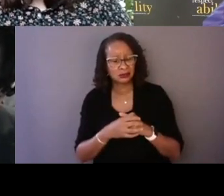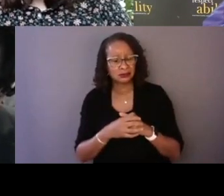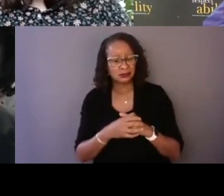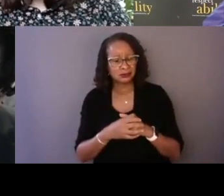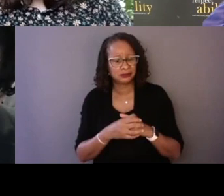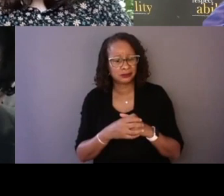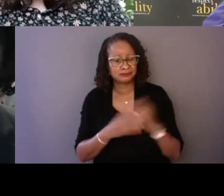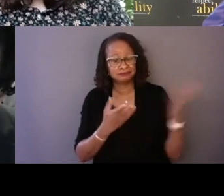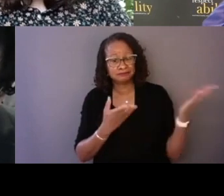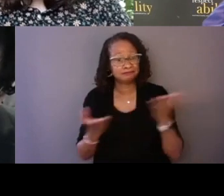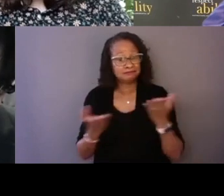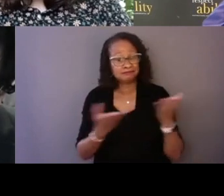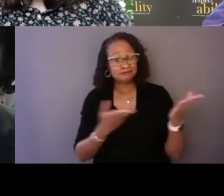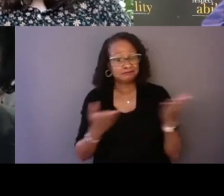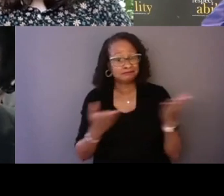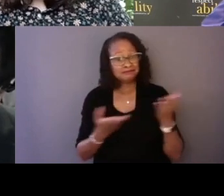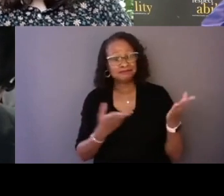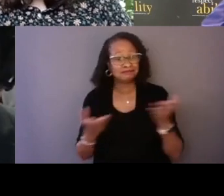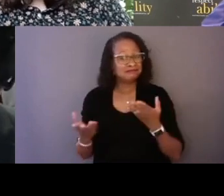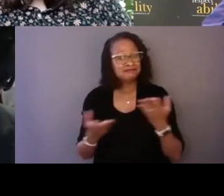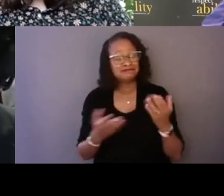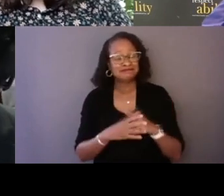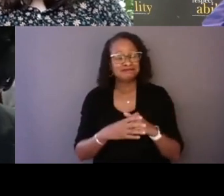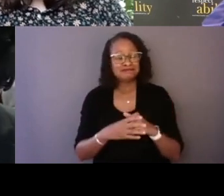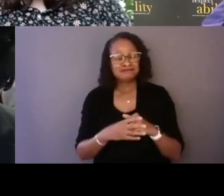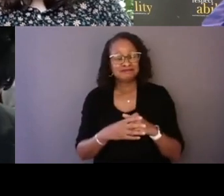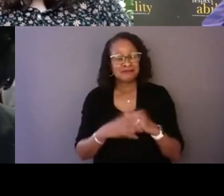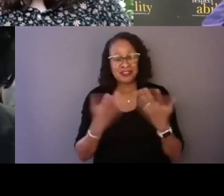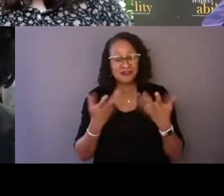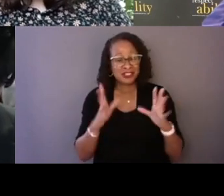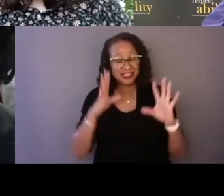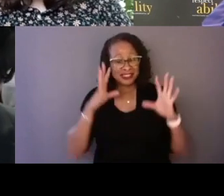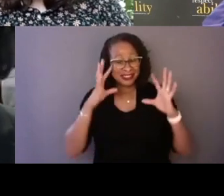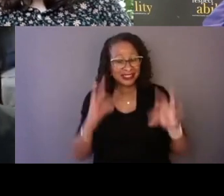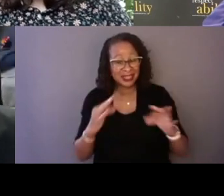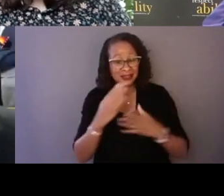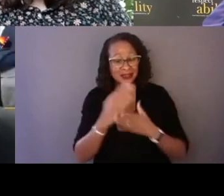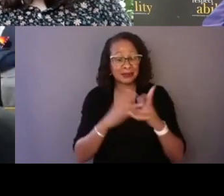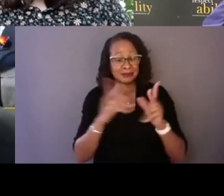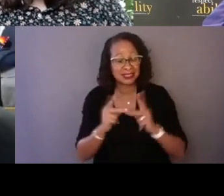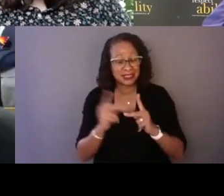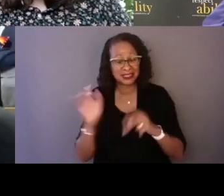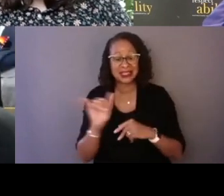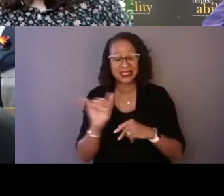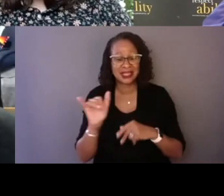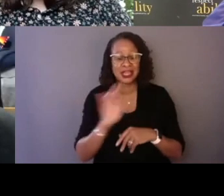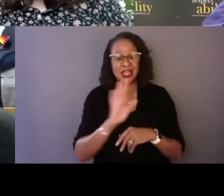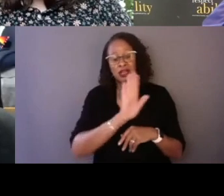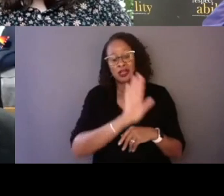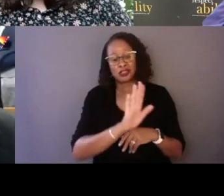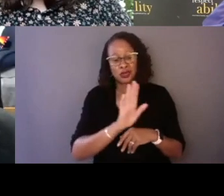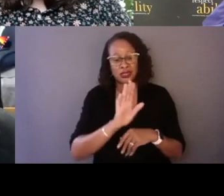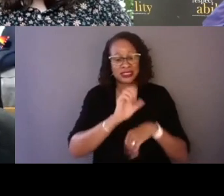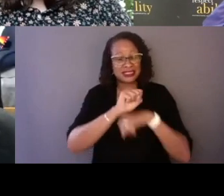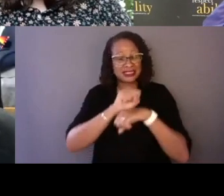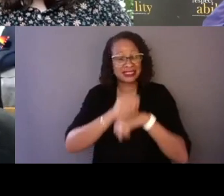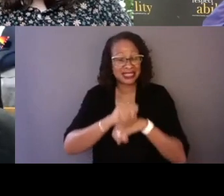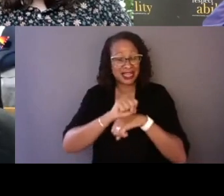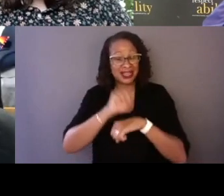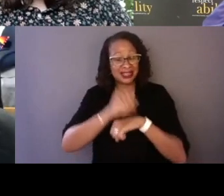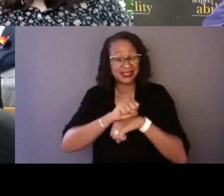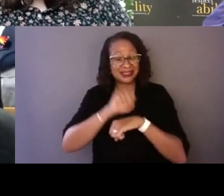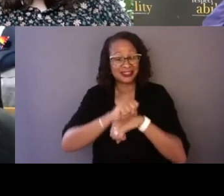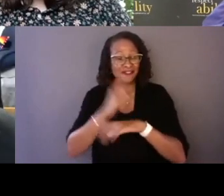it's because they've already decided. But in some places, like in your synagogue, for